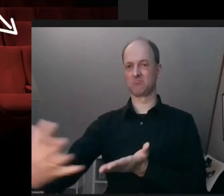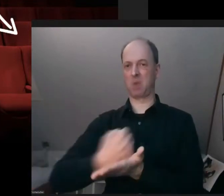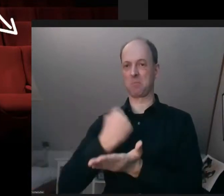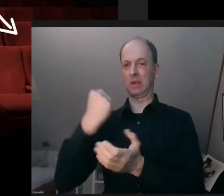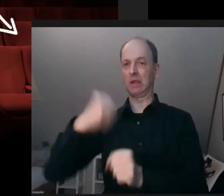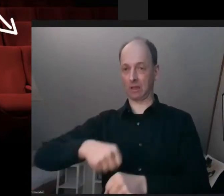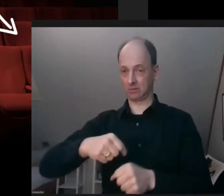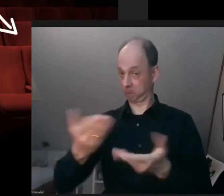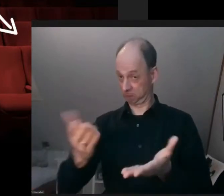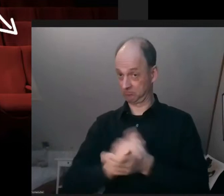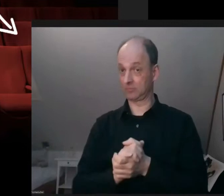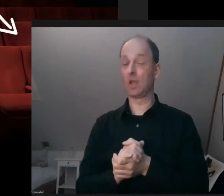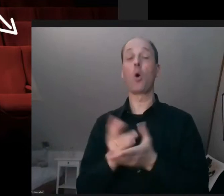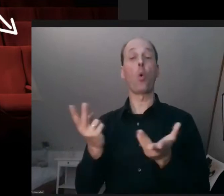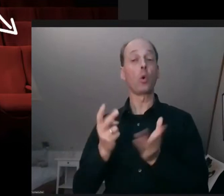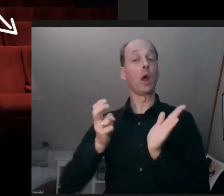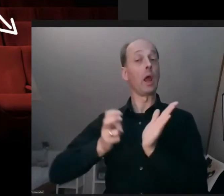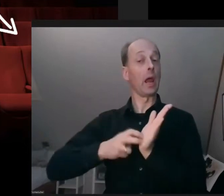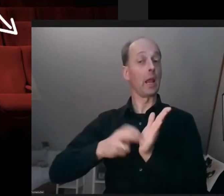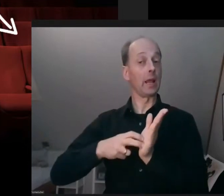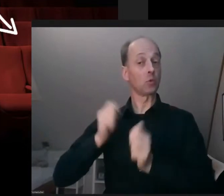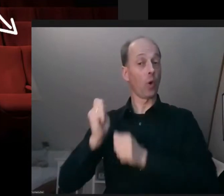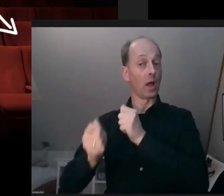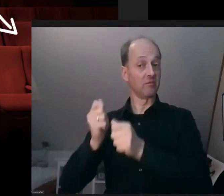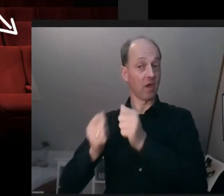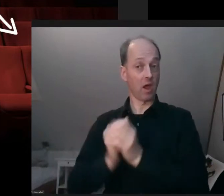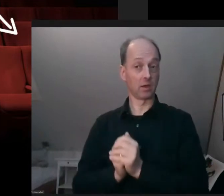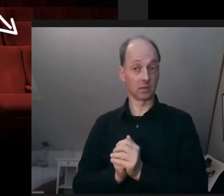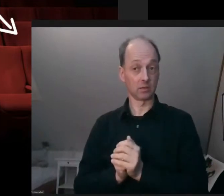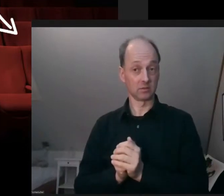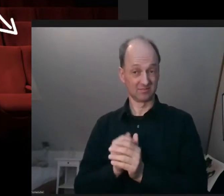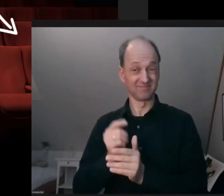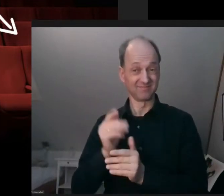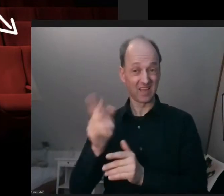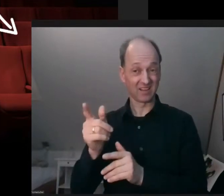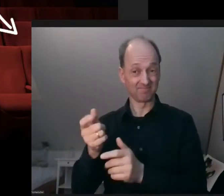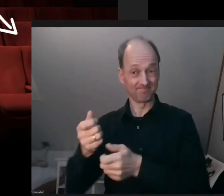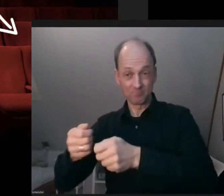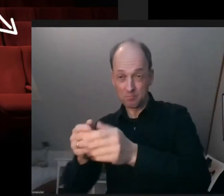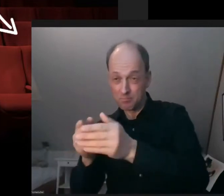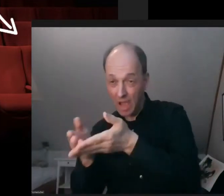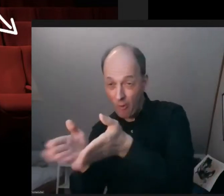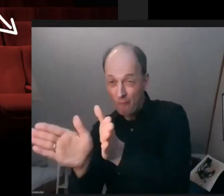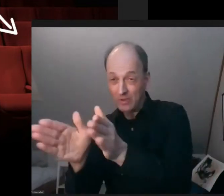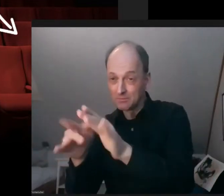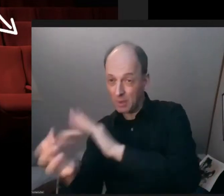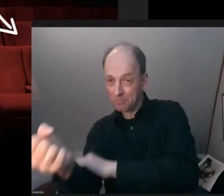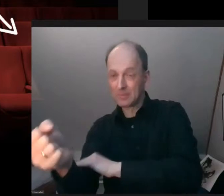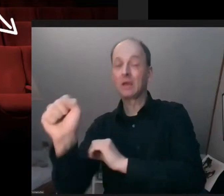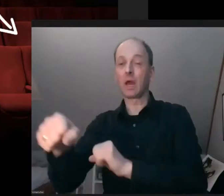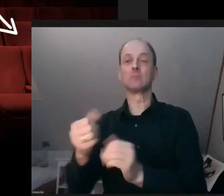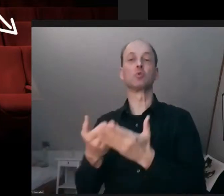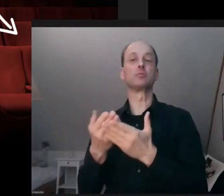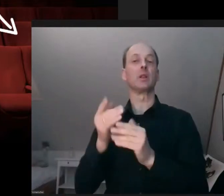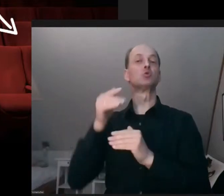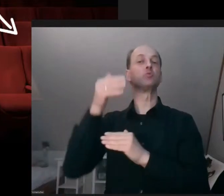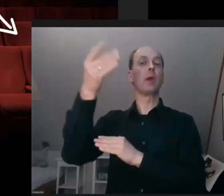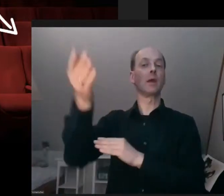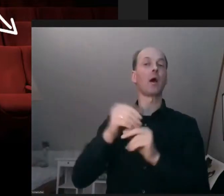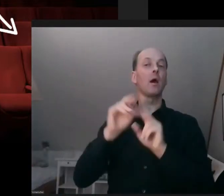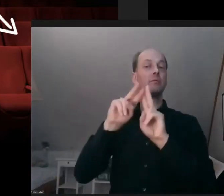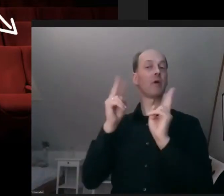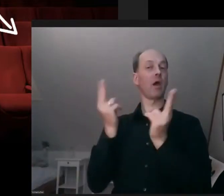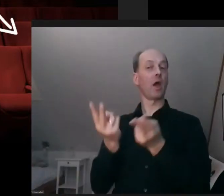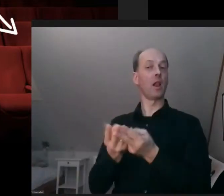for example. Like, for example, in the electric trade, money can be earned, repairs,